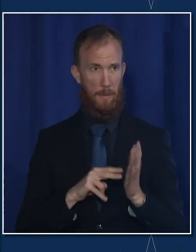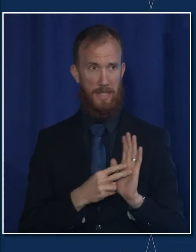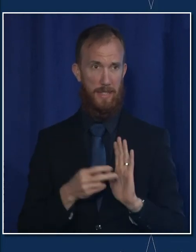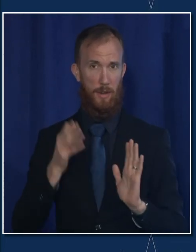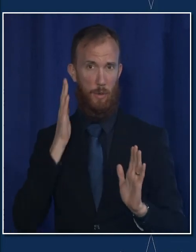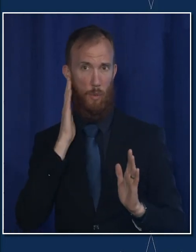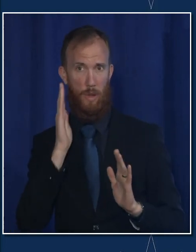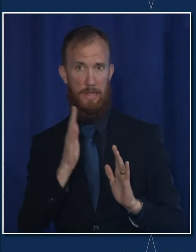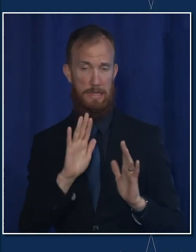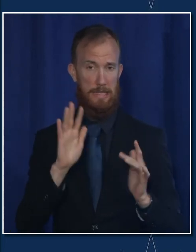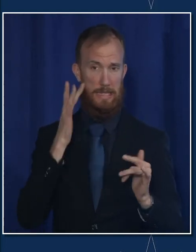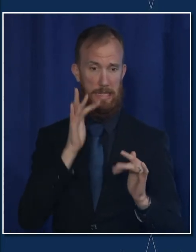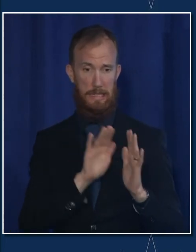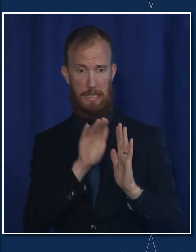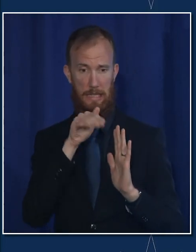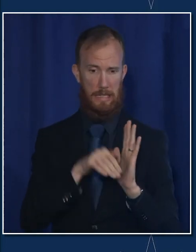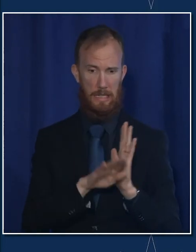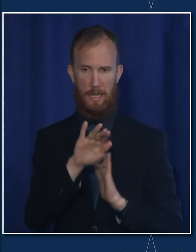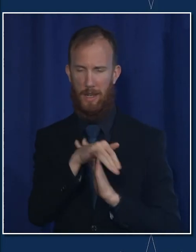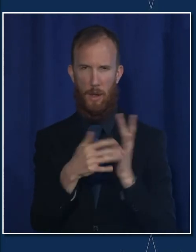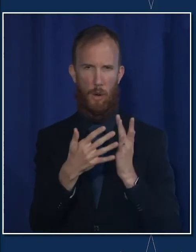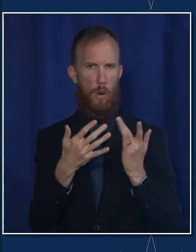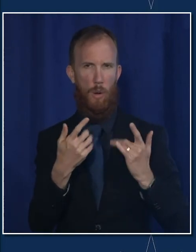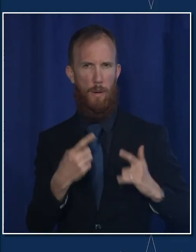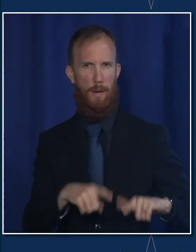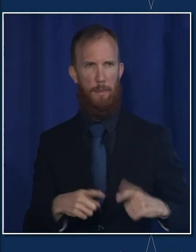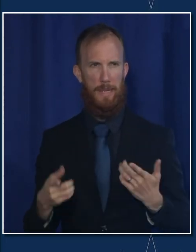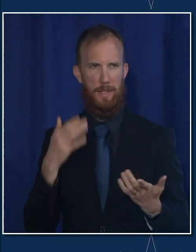whether we're plateauing, and whether it's going to go up,